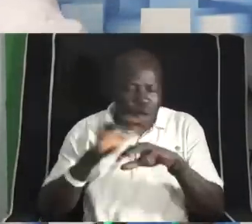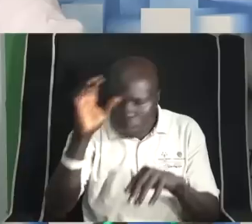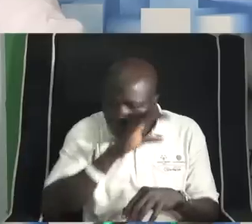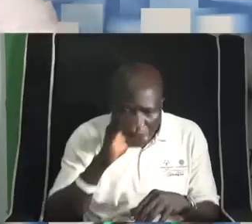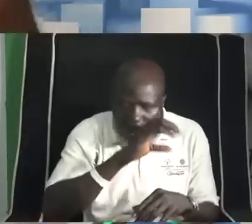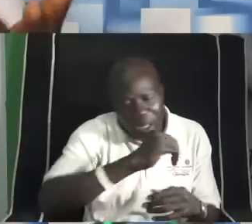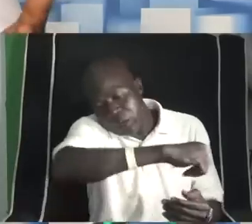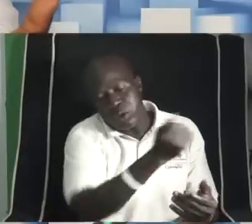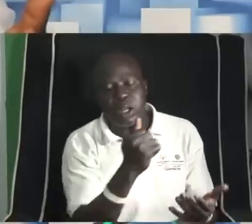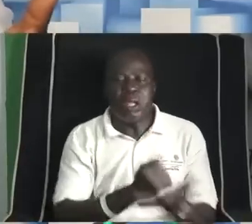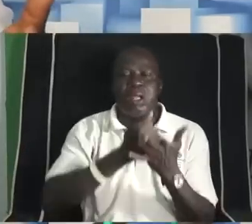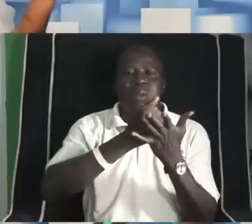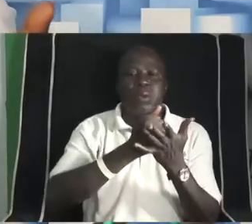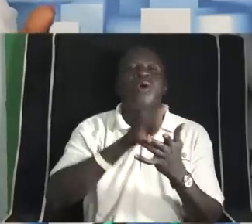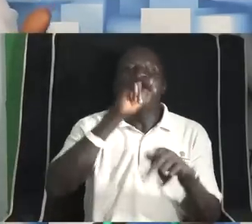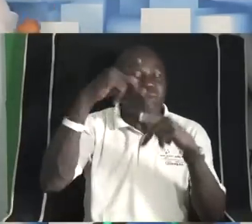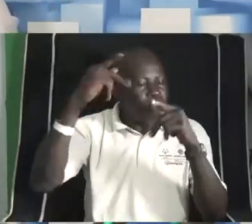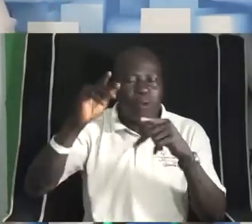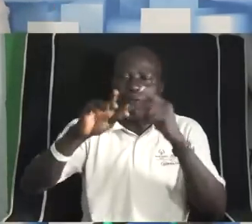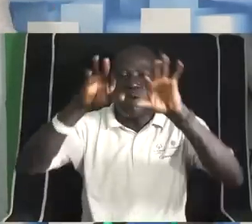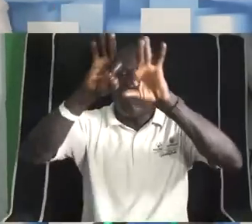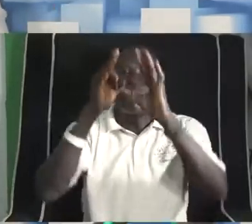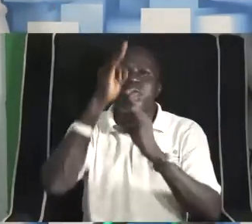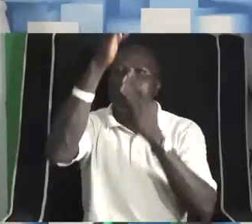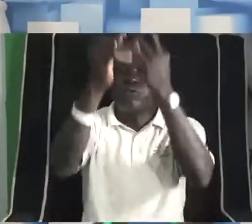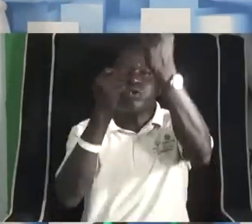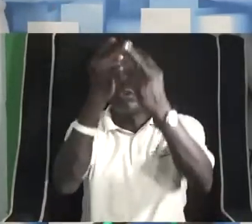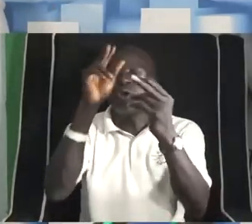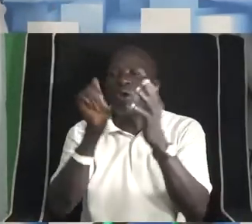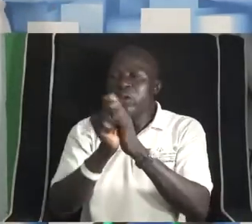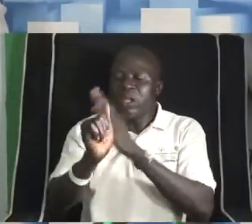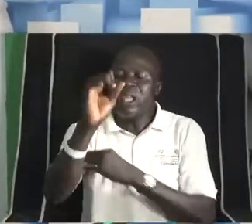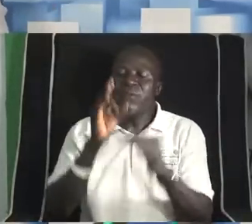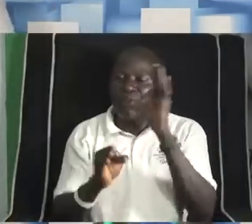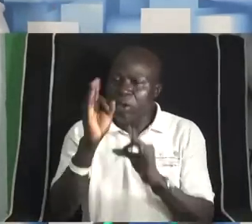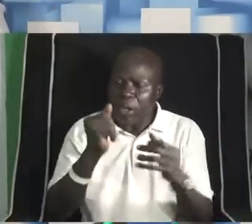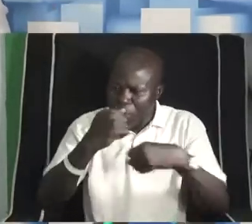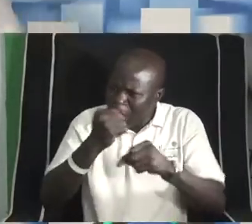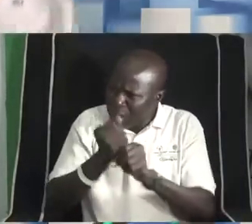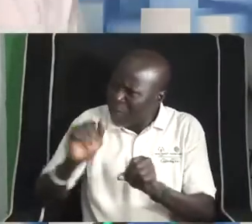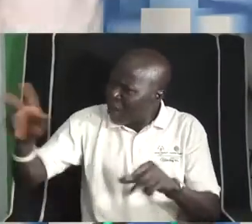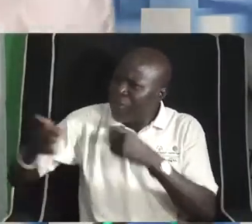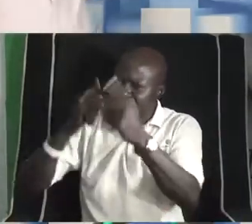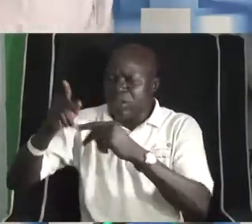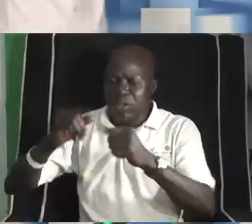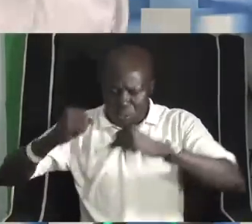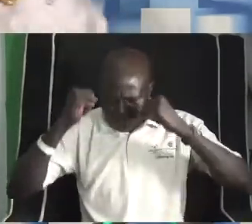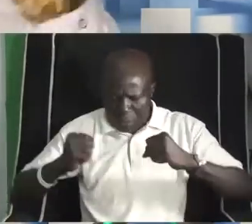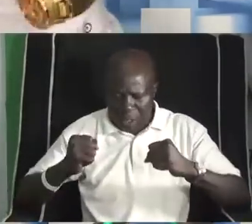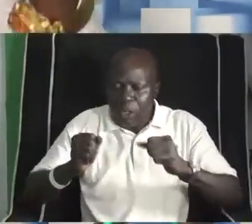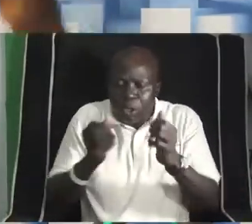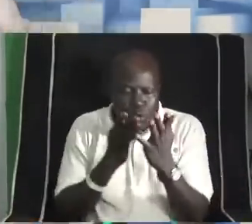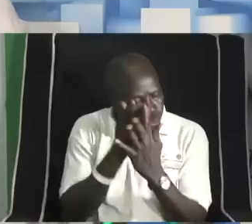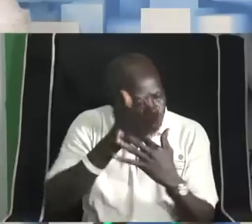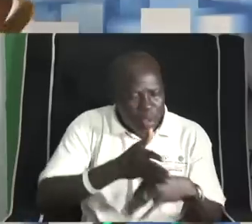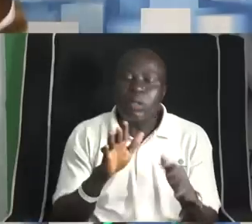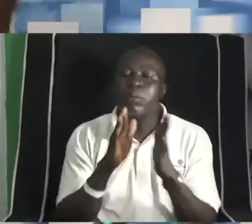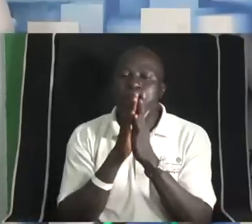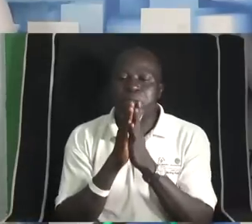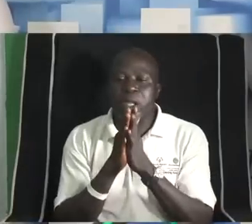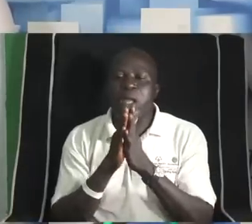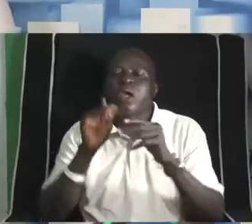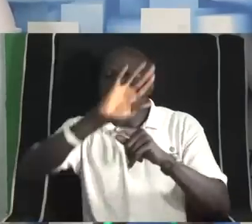you not seen for help? For your vision to be accomplished. If God can make my vision to be accomplished through